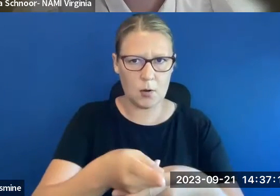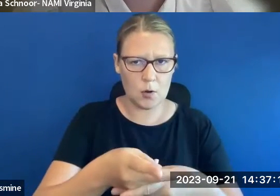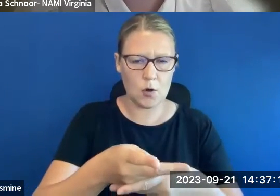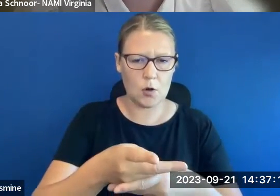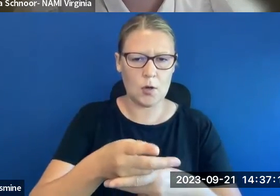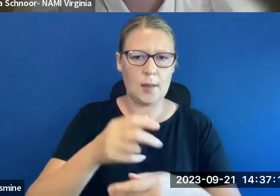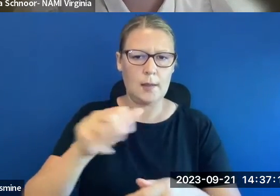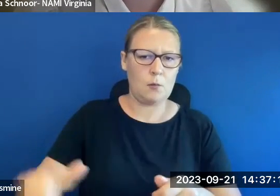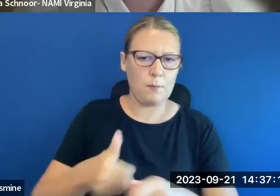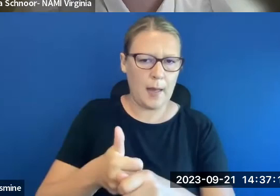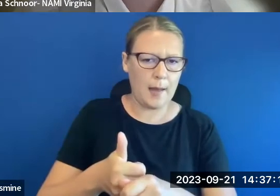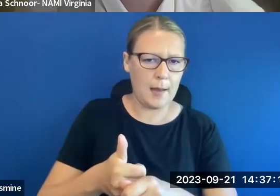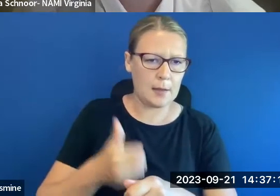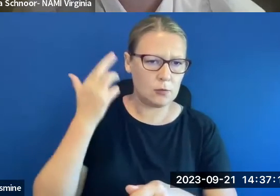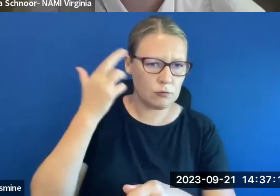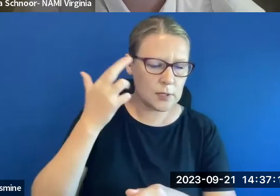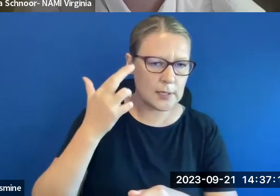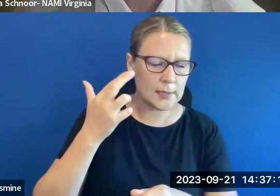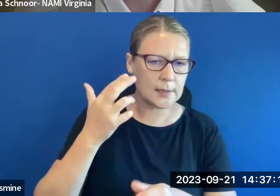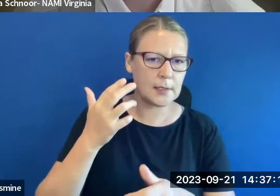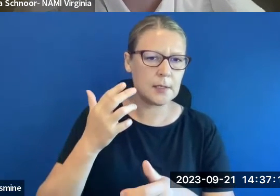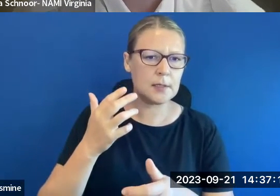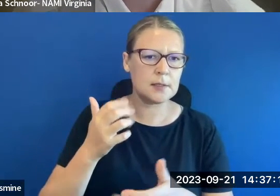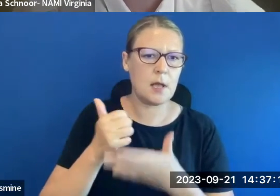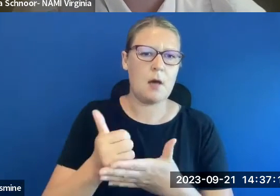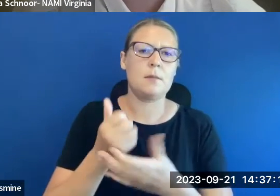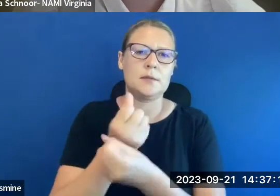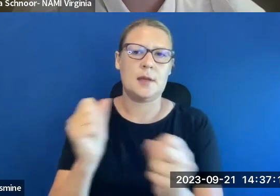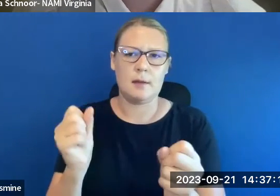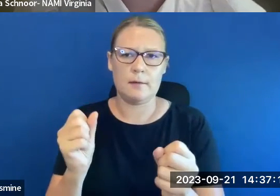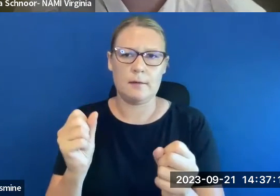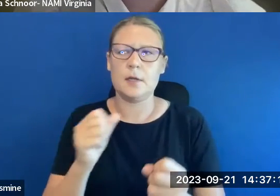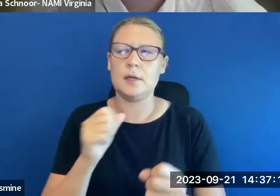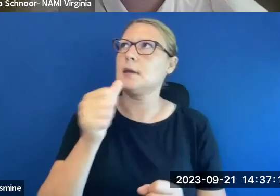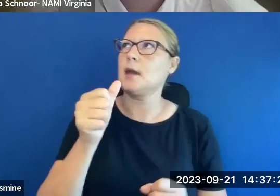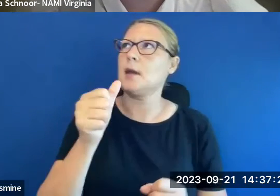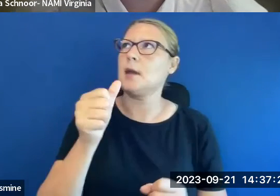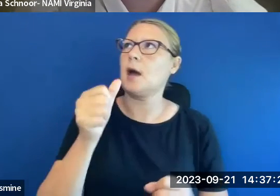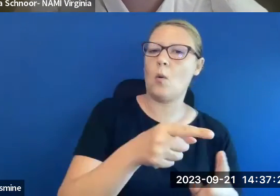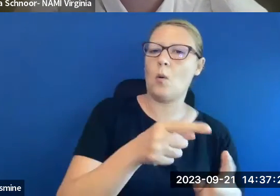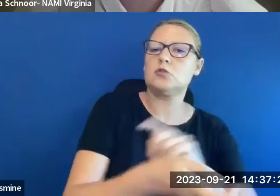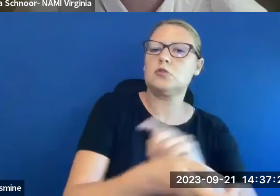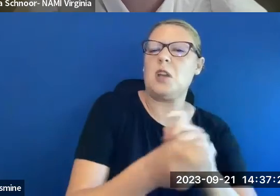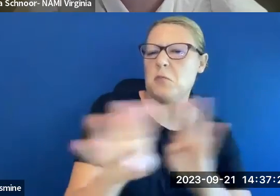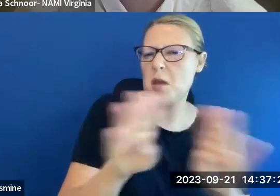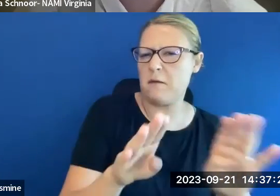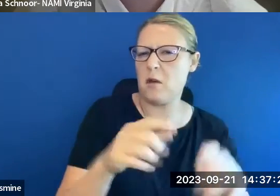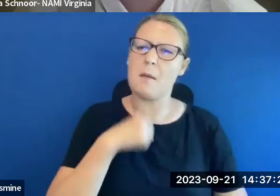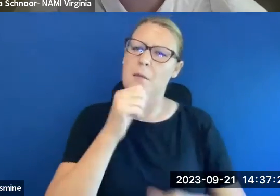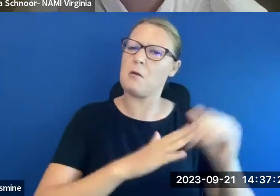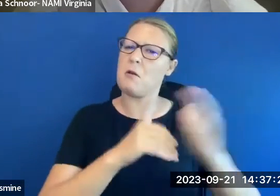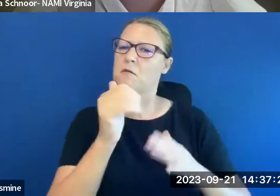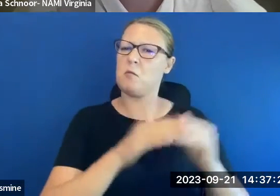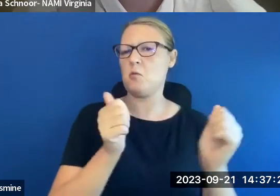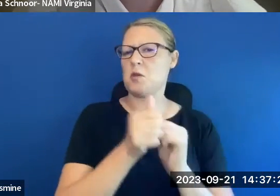finding recovery as opposed to changing behaviors that you don't like or make you uncomfortable as a parent or a caregiver or